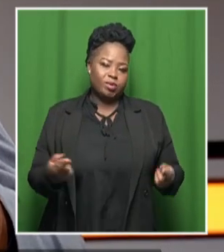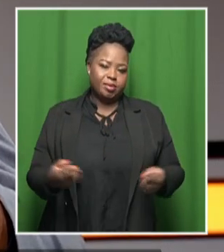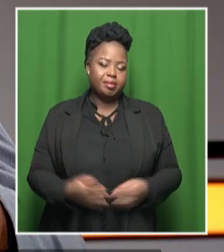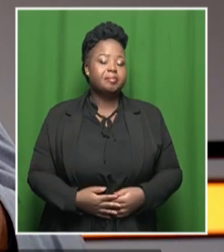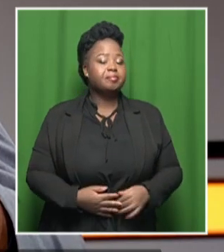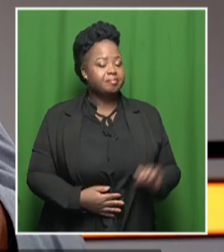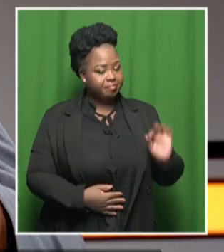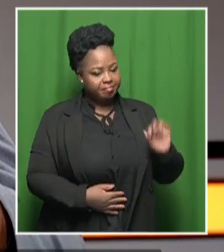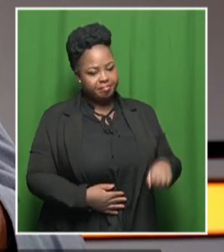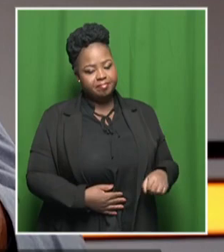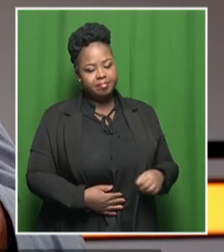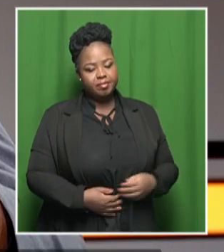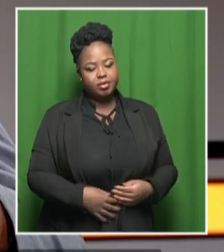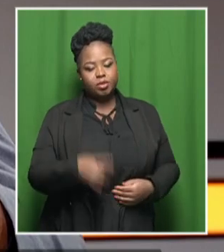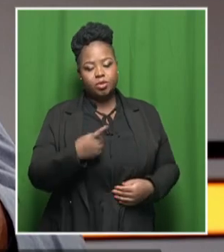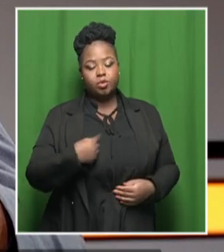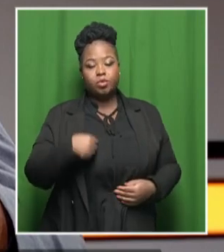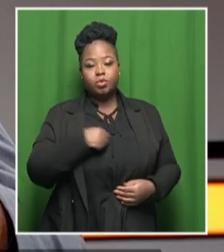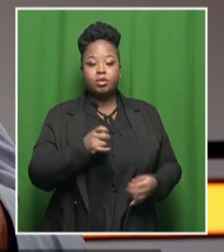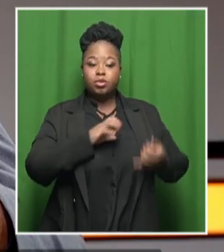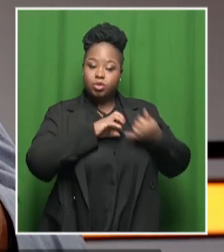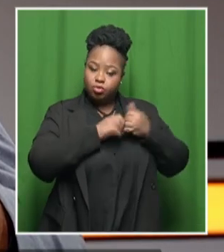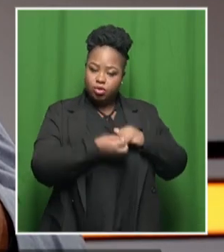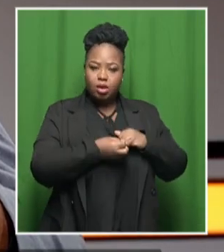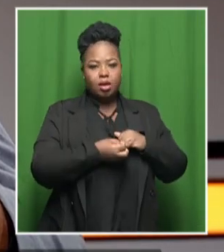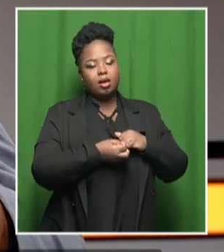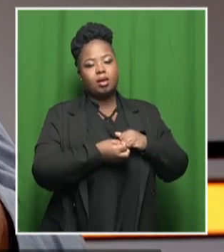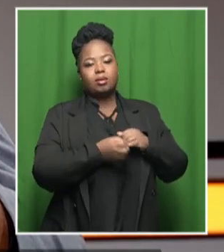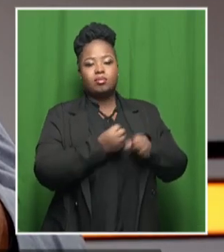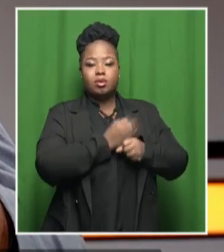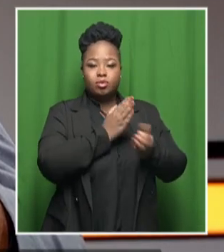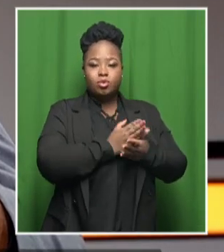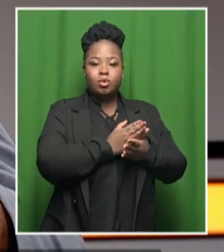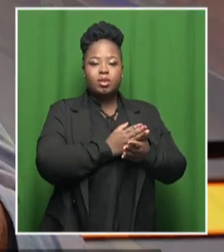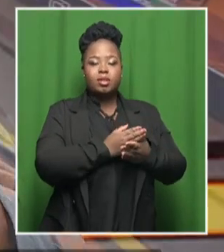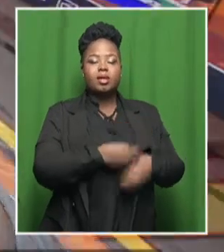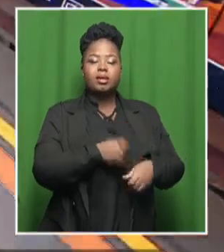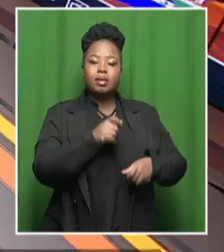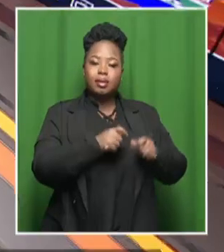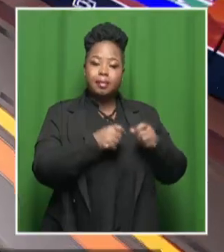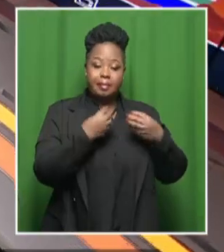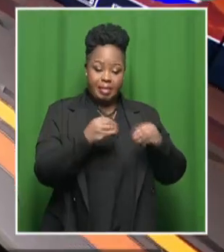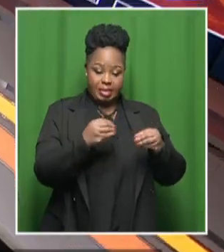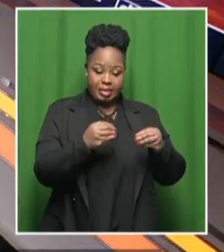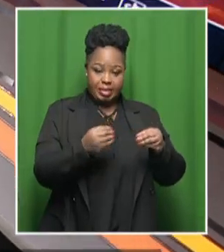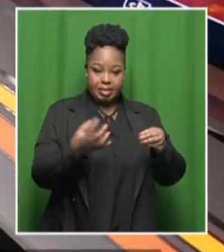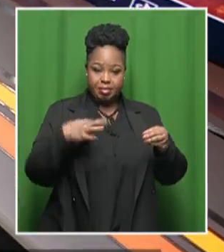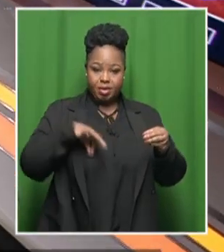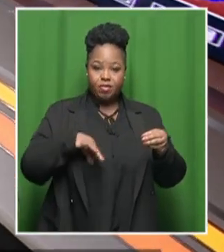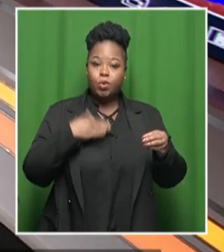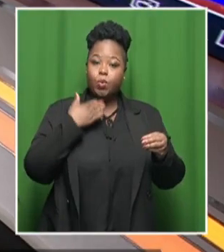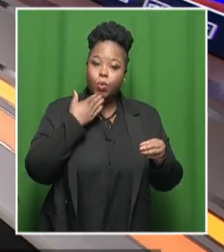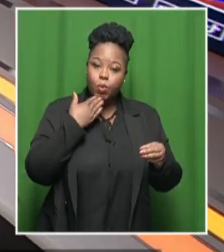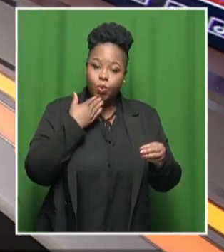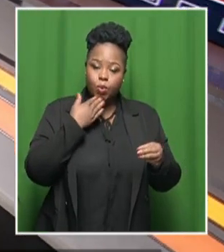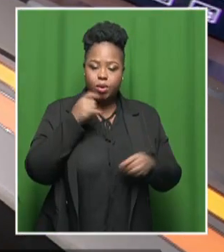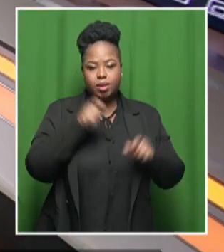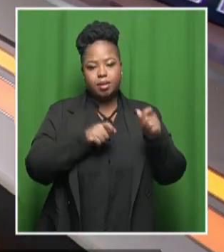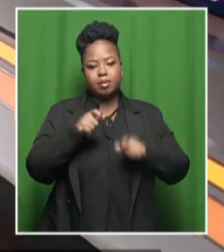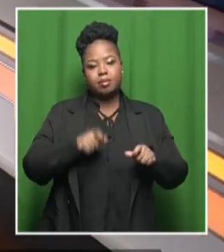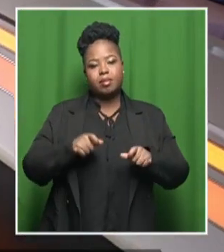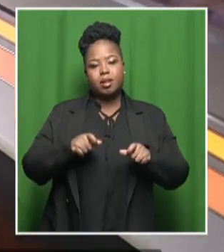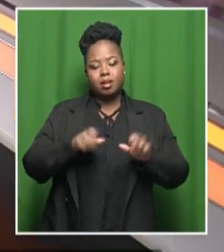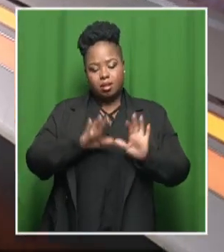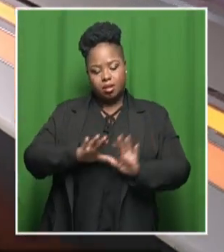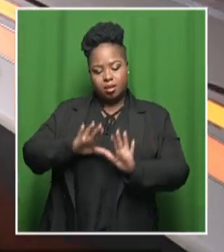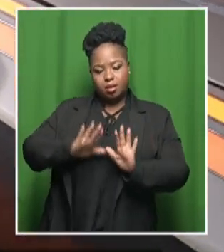it's an issue of trying to do business in a way that benefits the people of the continent, because that seems to be where we fail a lot, is that